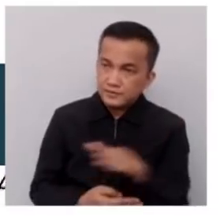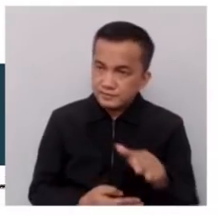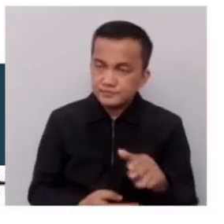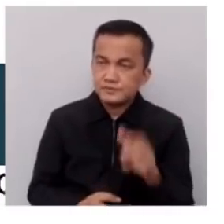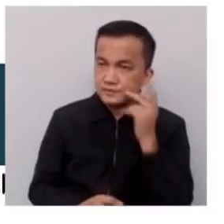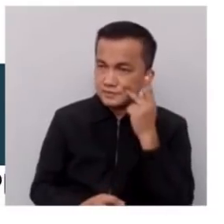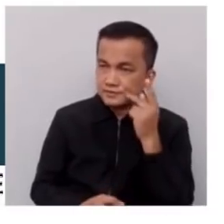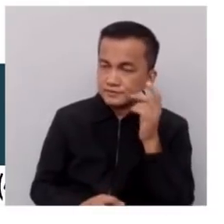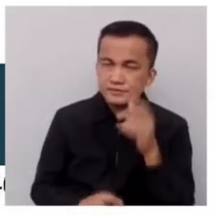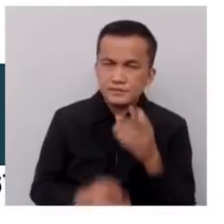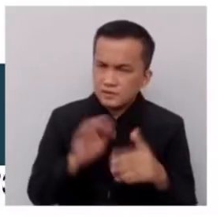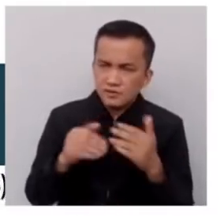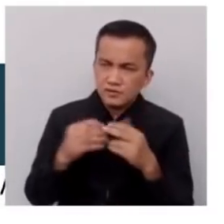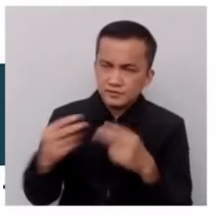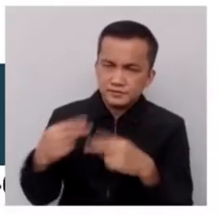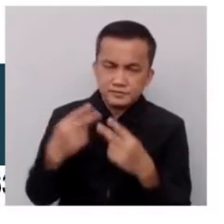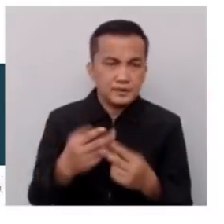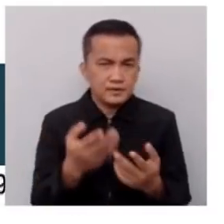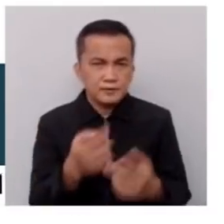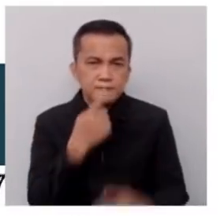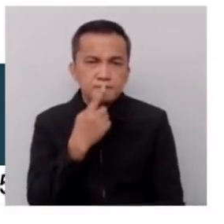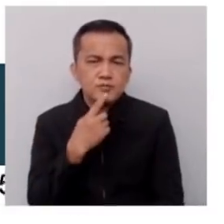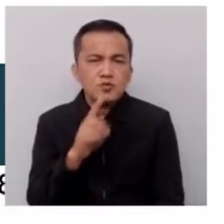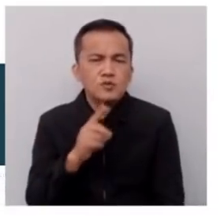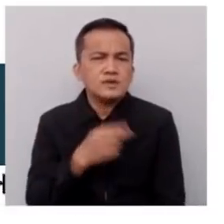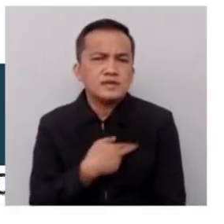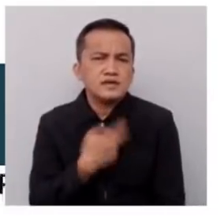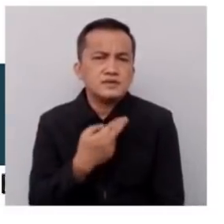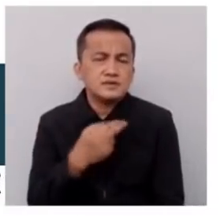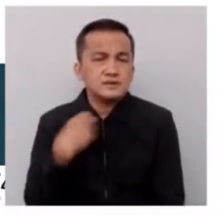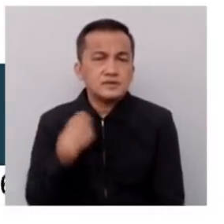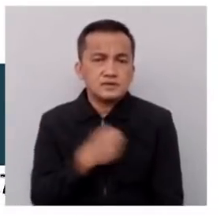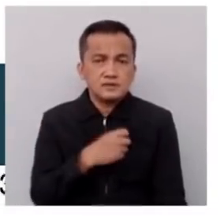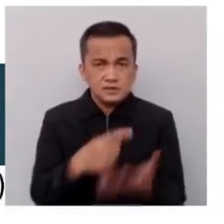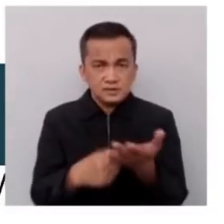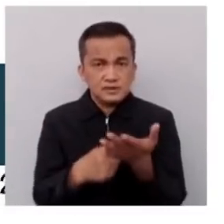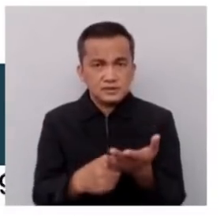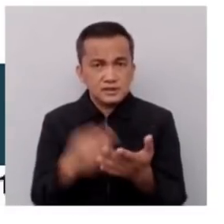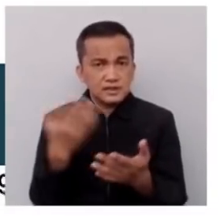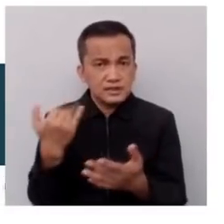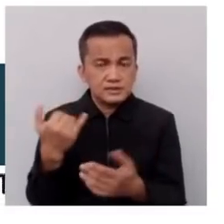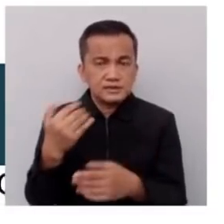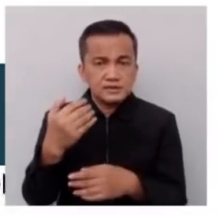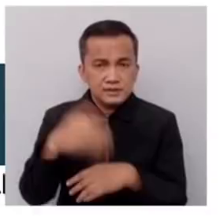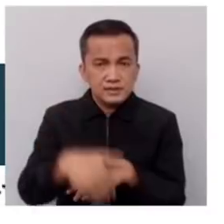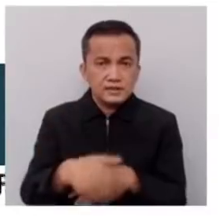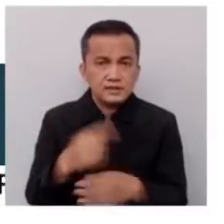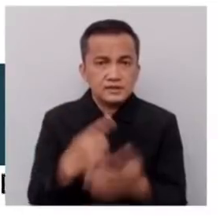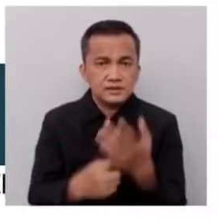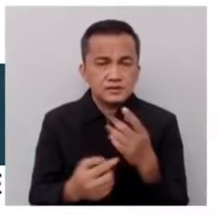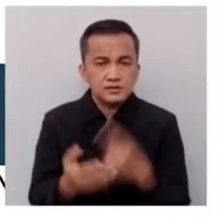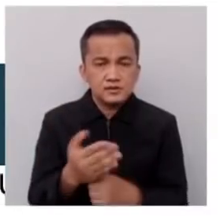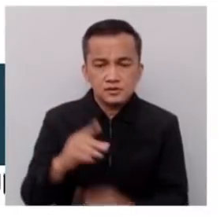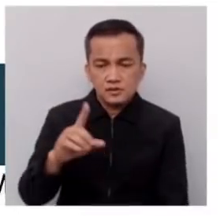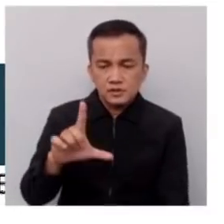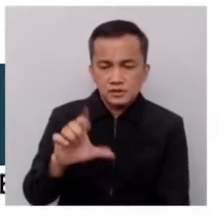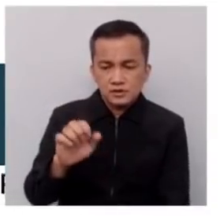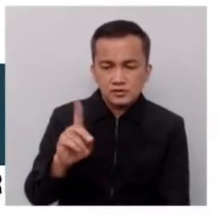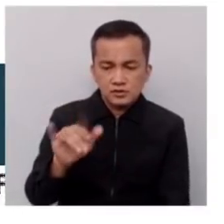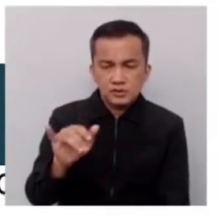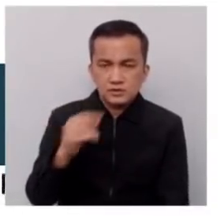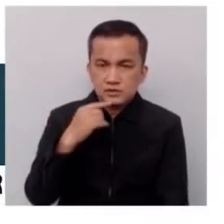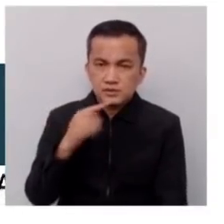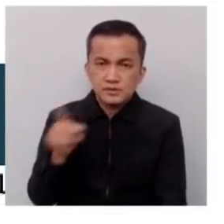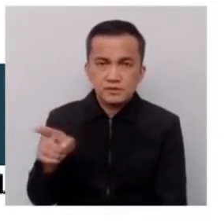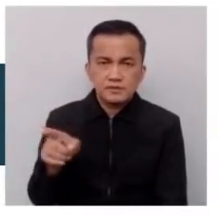First off, I want to get the senator's reaction to what was discussed in last night's debate. Leody de Guzman saying she